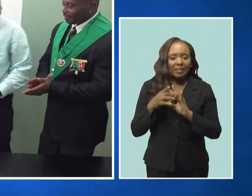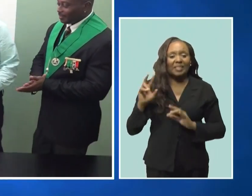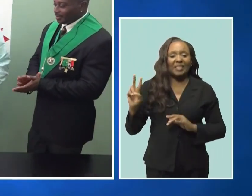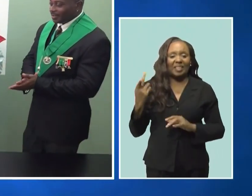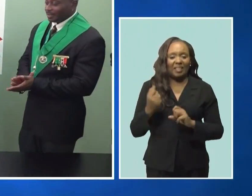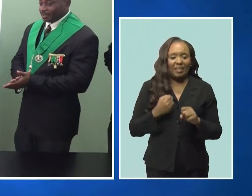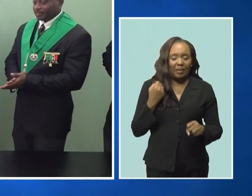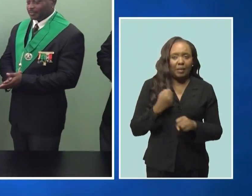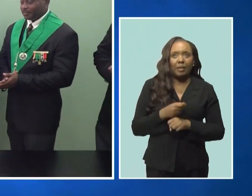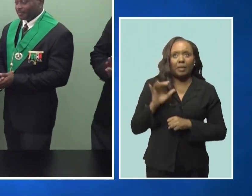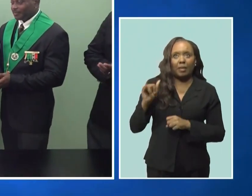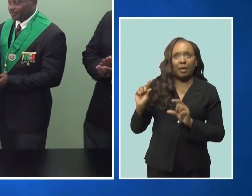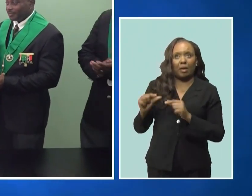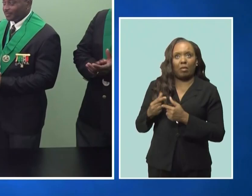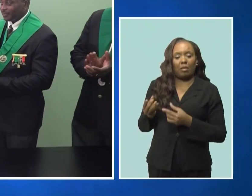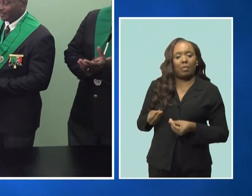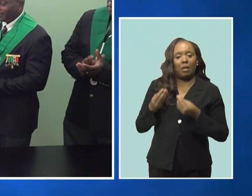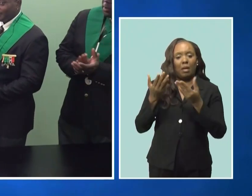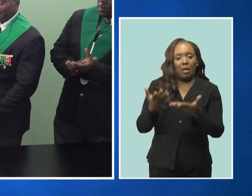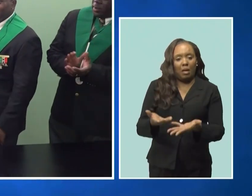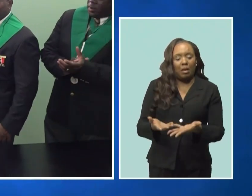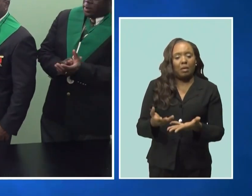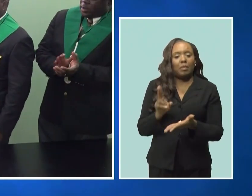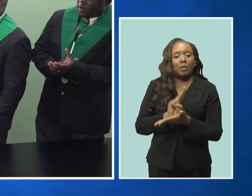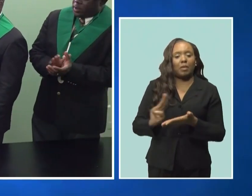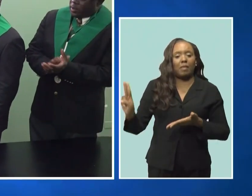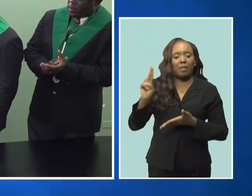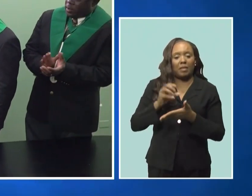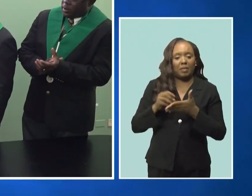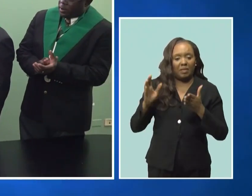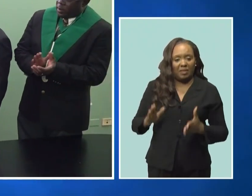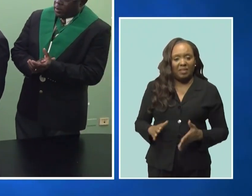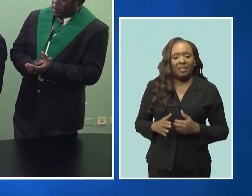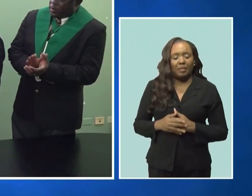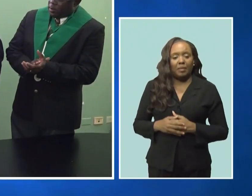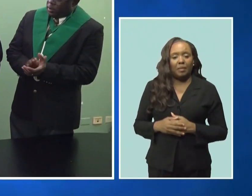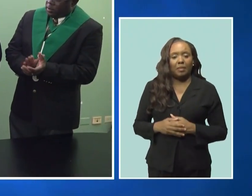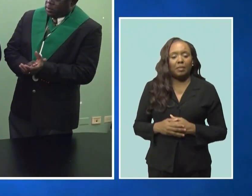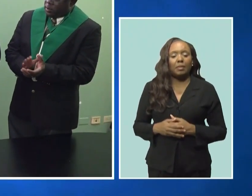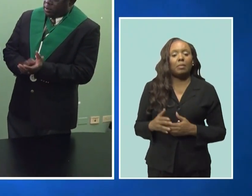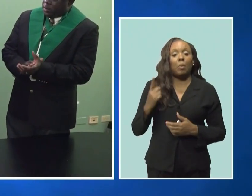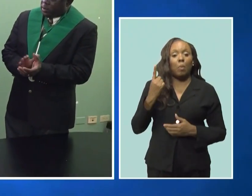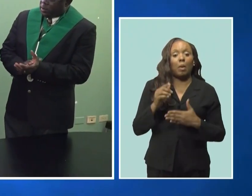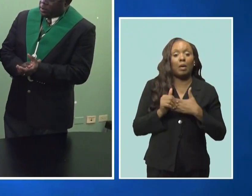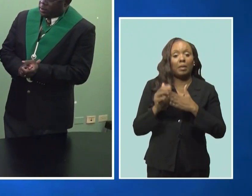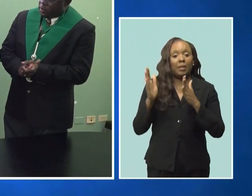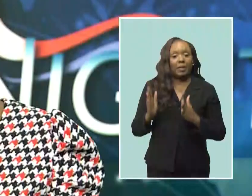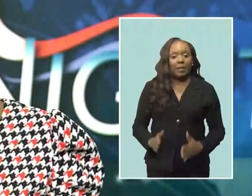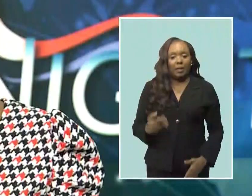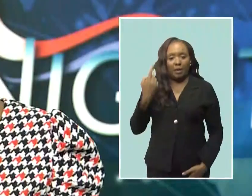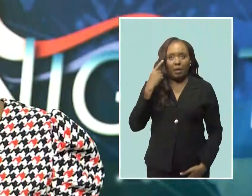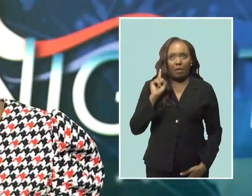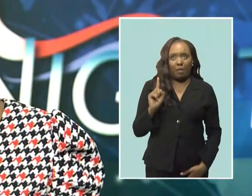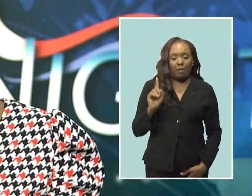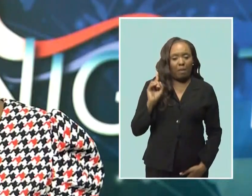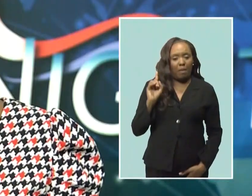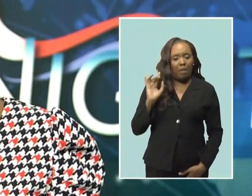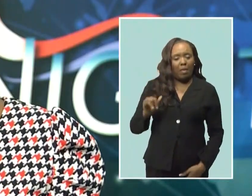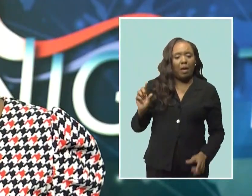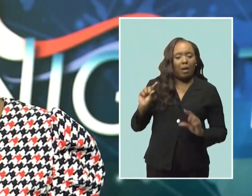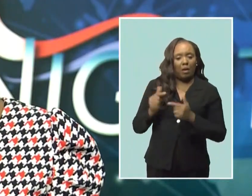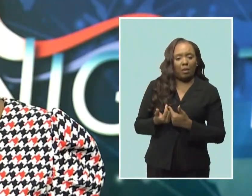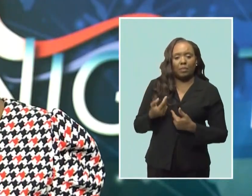has contributed to a UWI student. District Grand Prefect of the Allied District of the South and East Caribbean, Richard